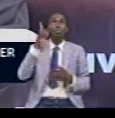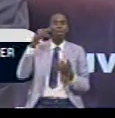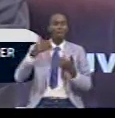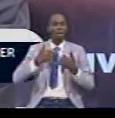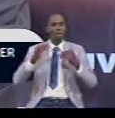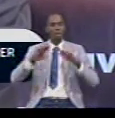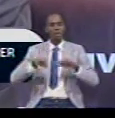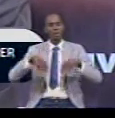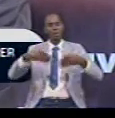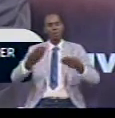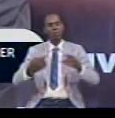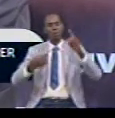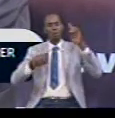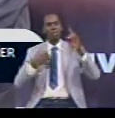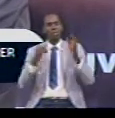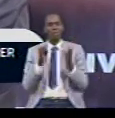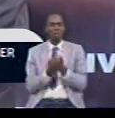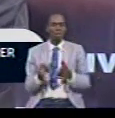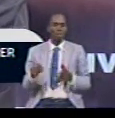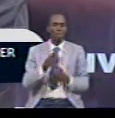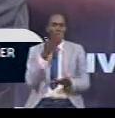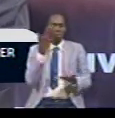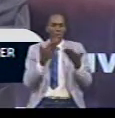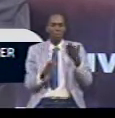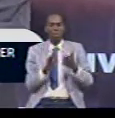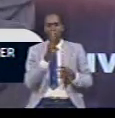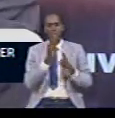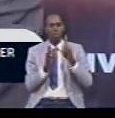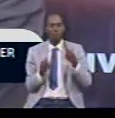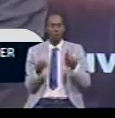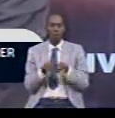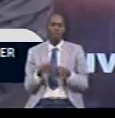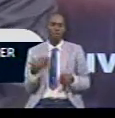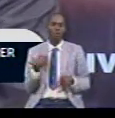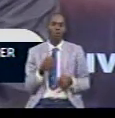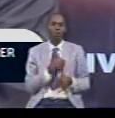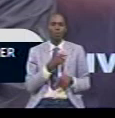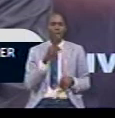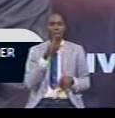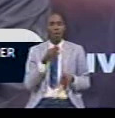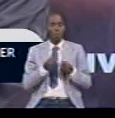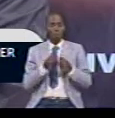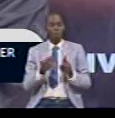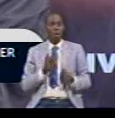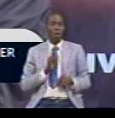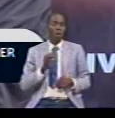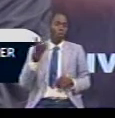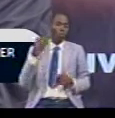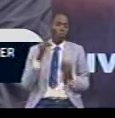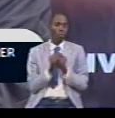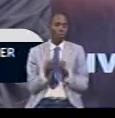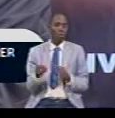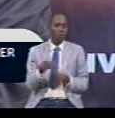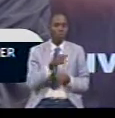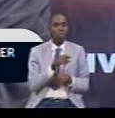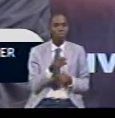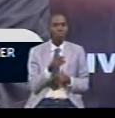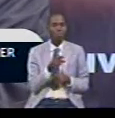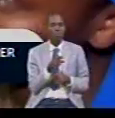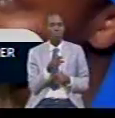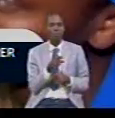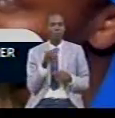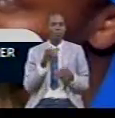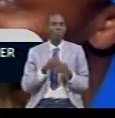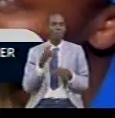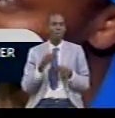given me, that they may be one as we are. While I was with them, while I was with them in